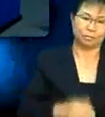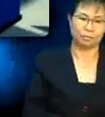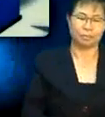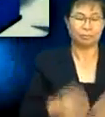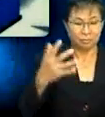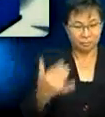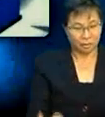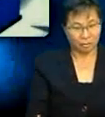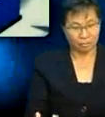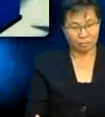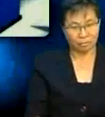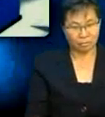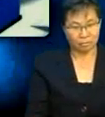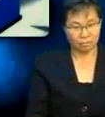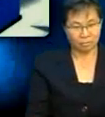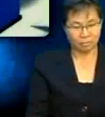Now,